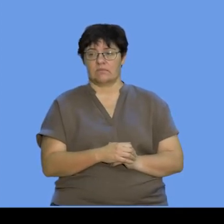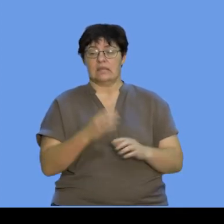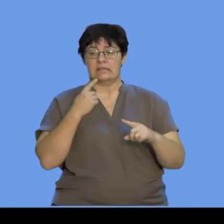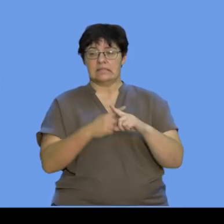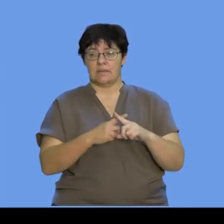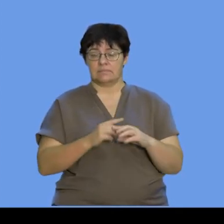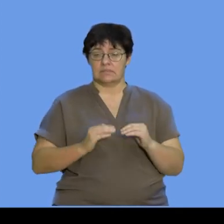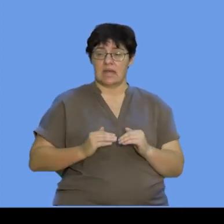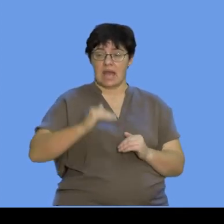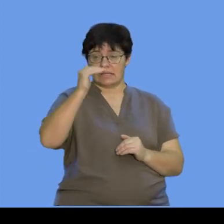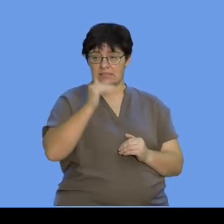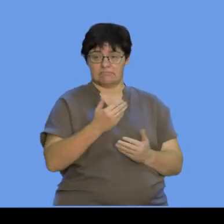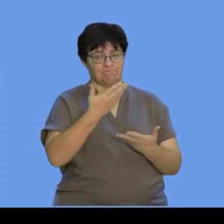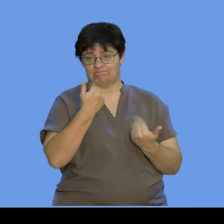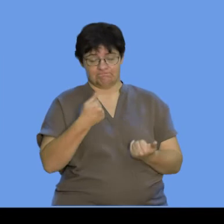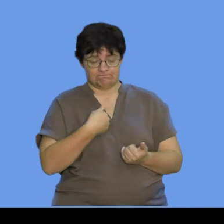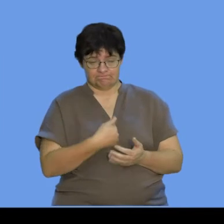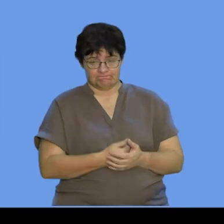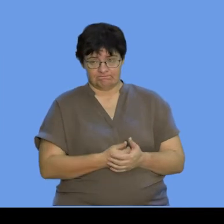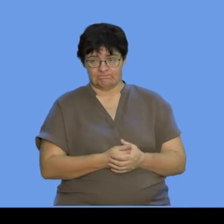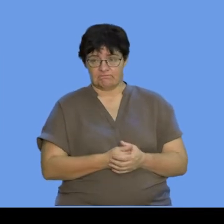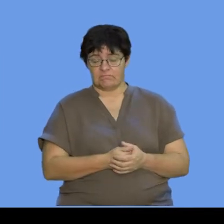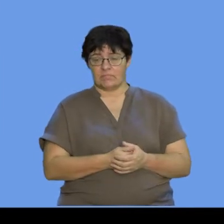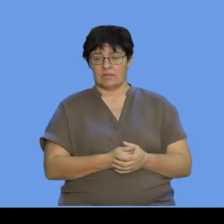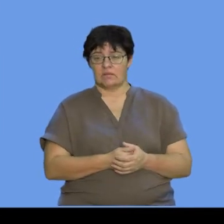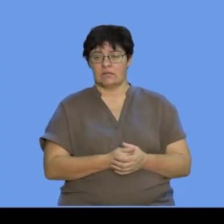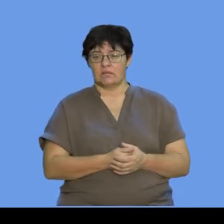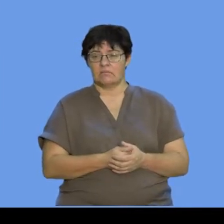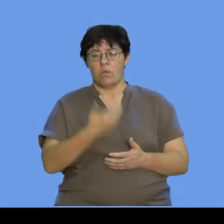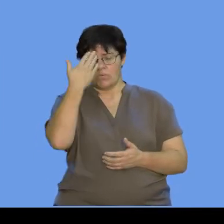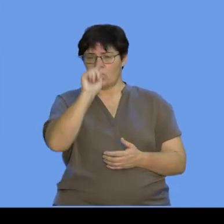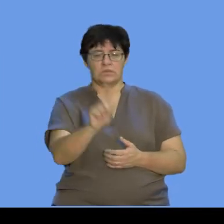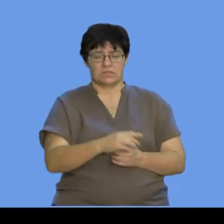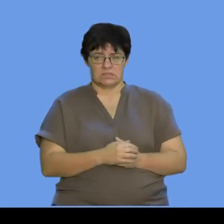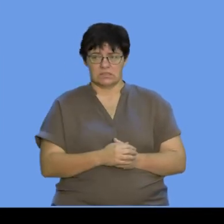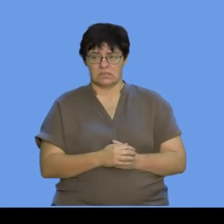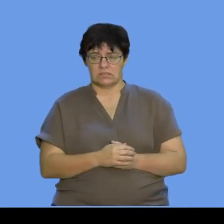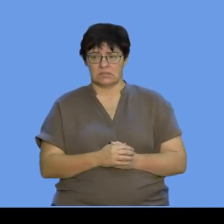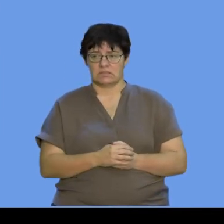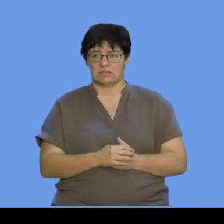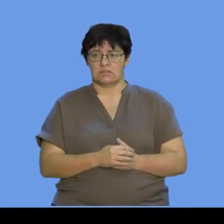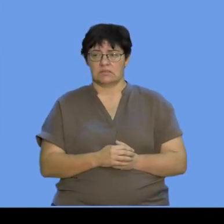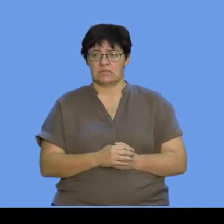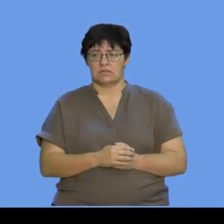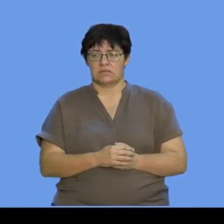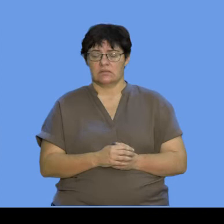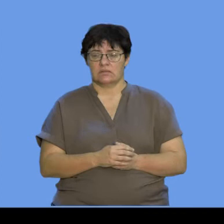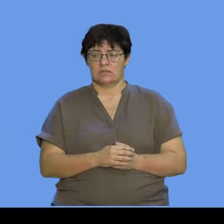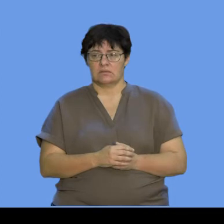AQ multiplied by the height that I do not know, right? But what do I know? I do know